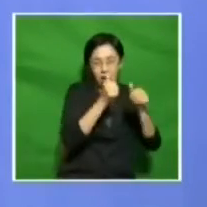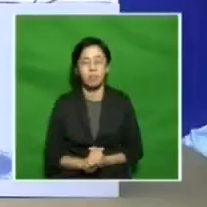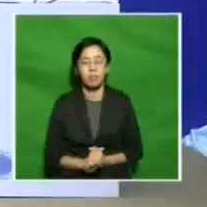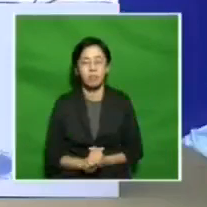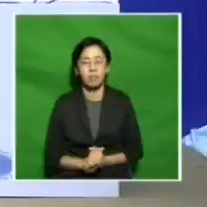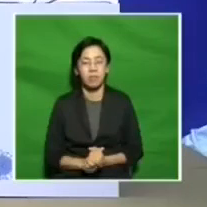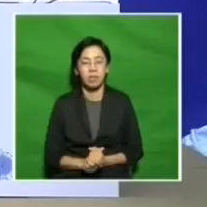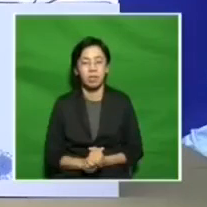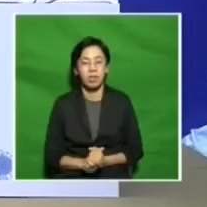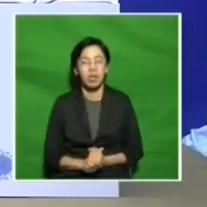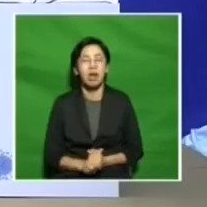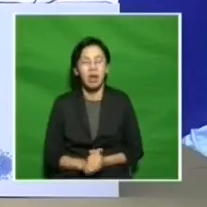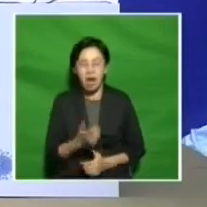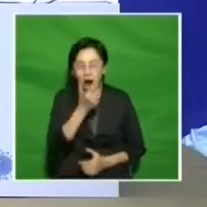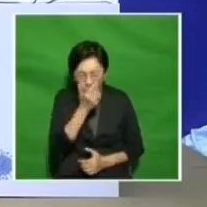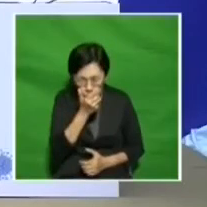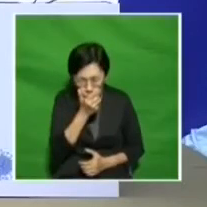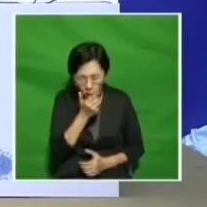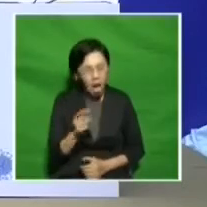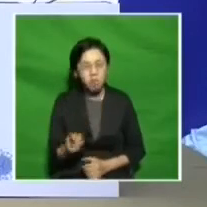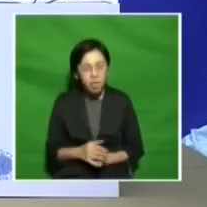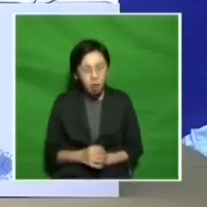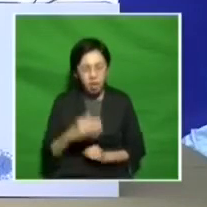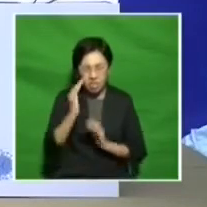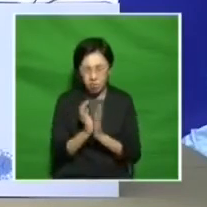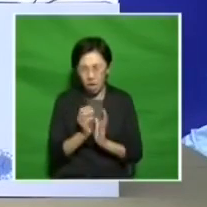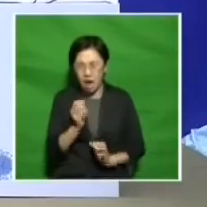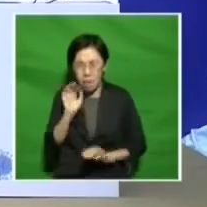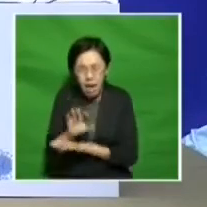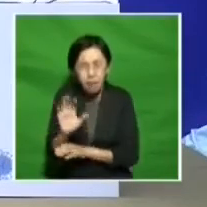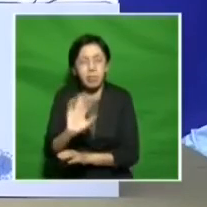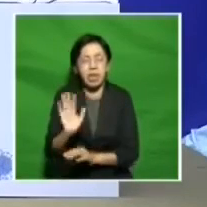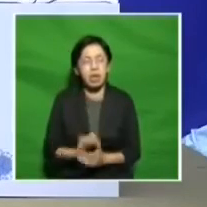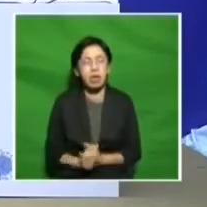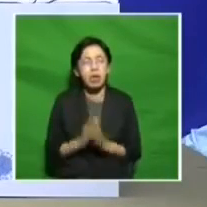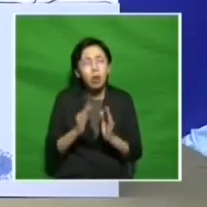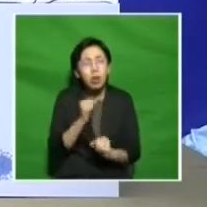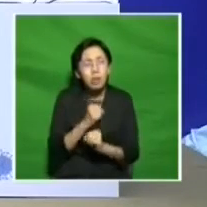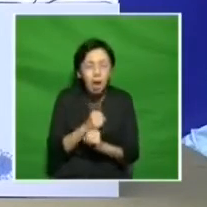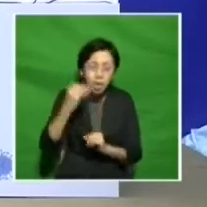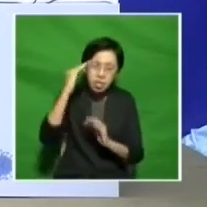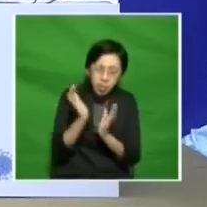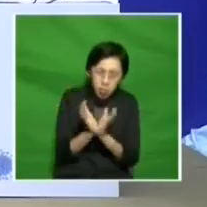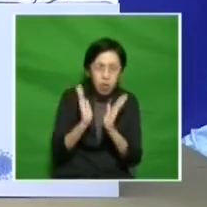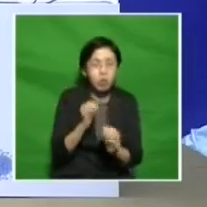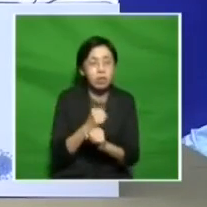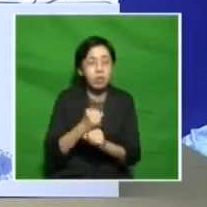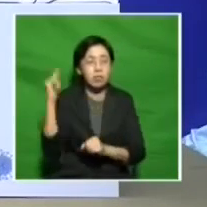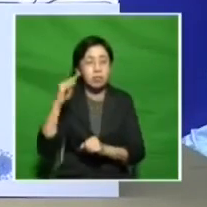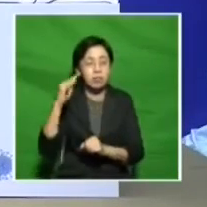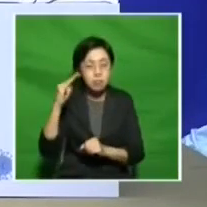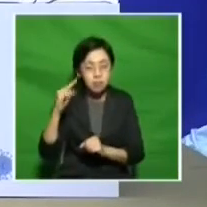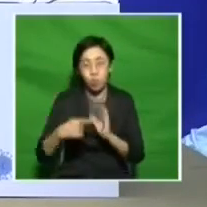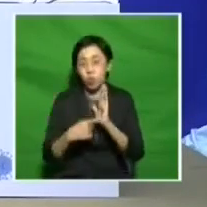right now, all the authority have law enforcement to try to implement in the strict manner to follow